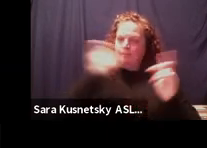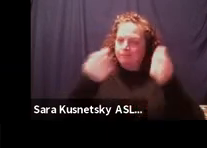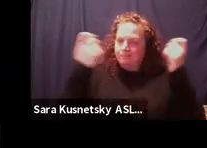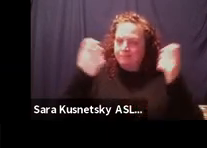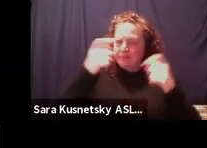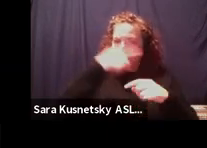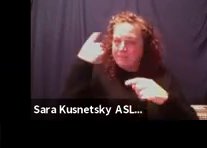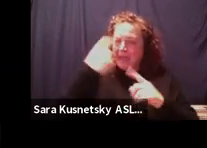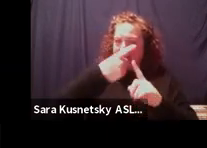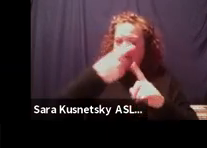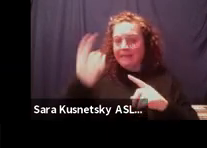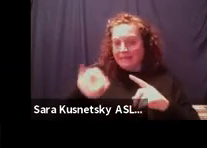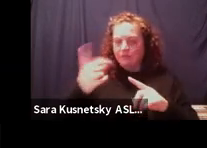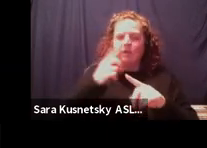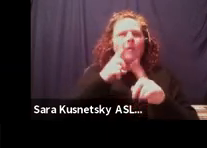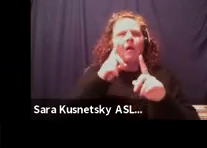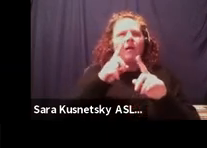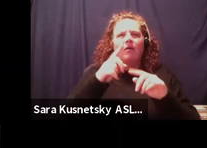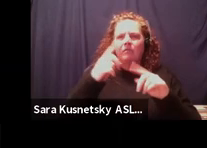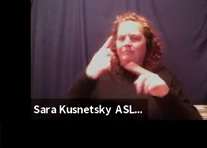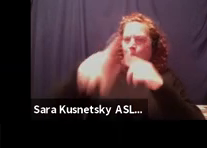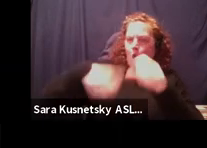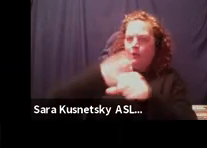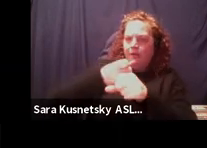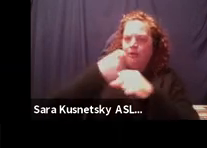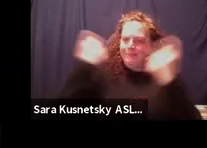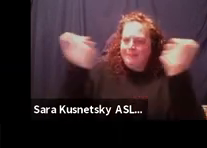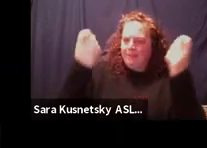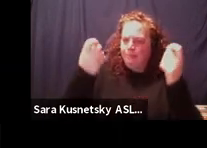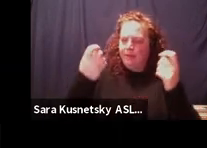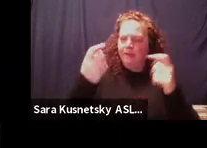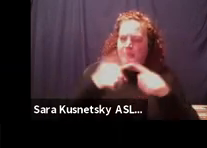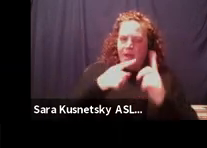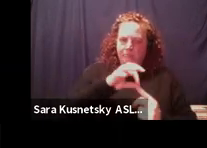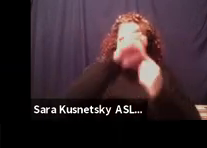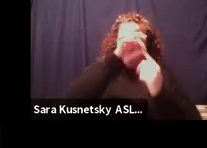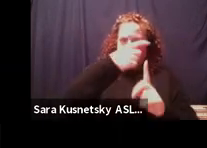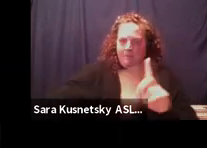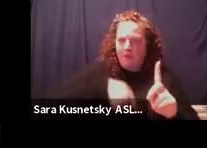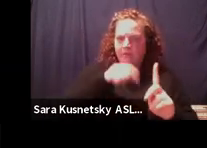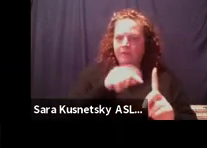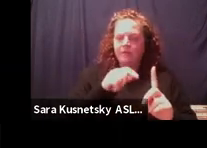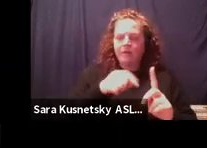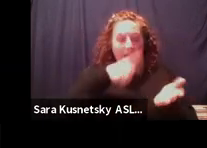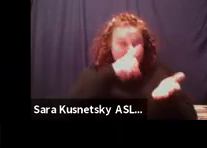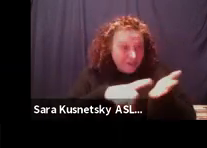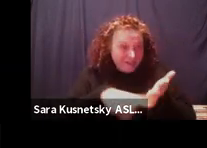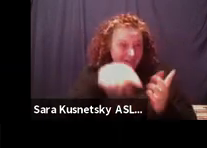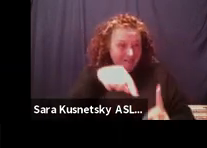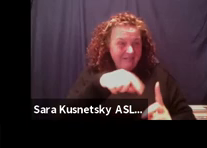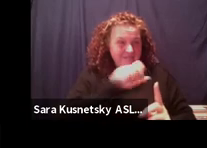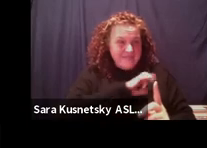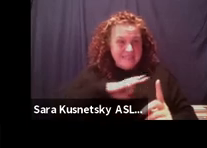it throughout the all year. I mentioned in my check-in to staff this morning that this year things are a bit